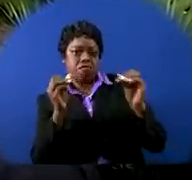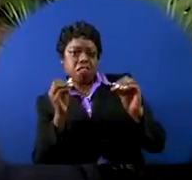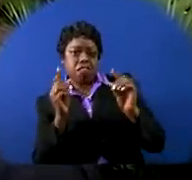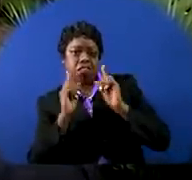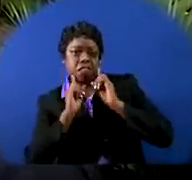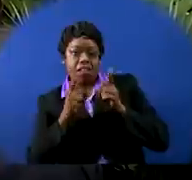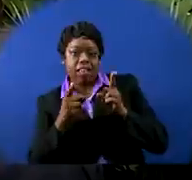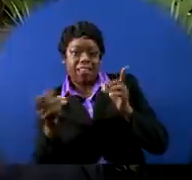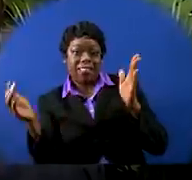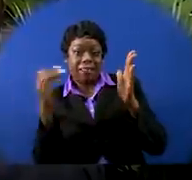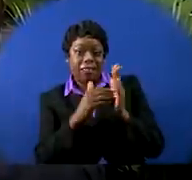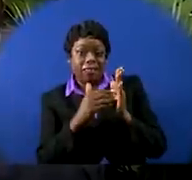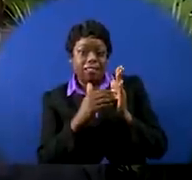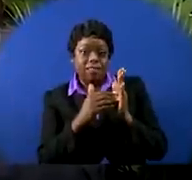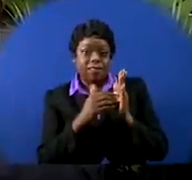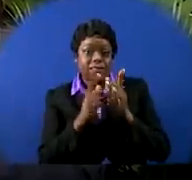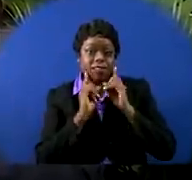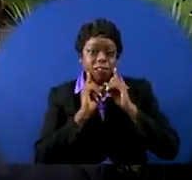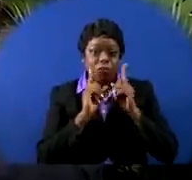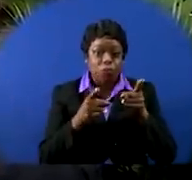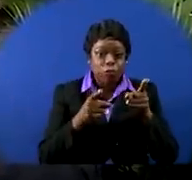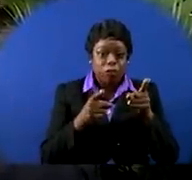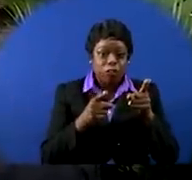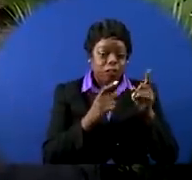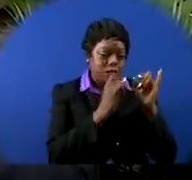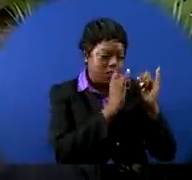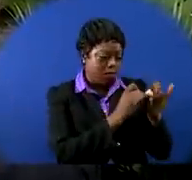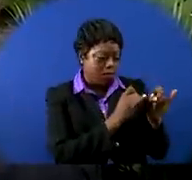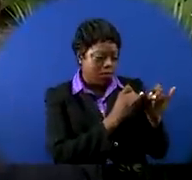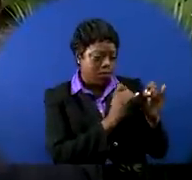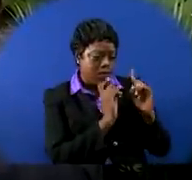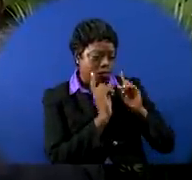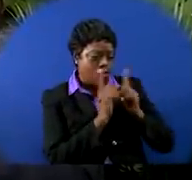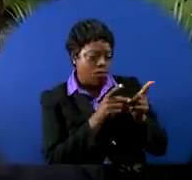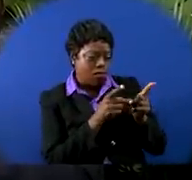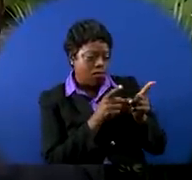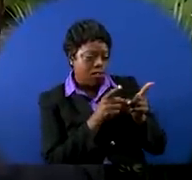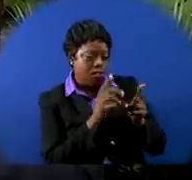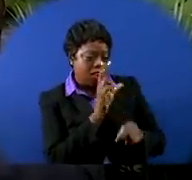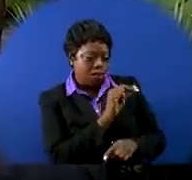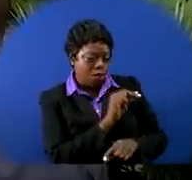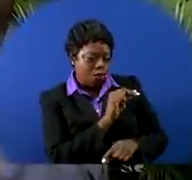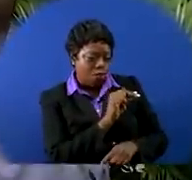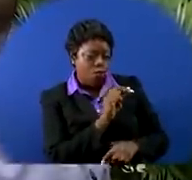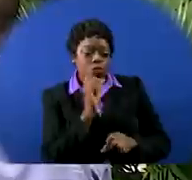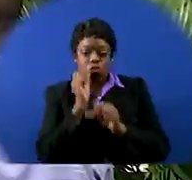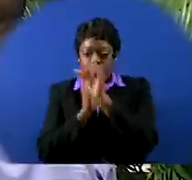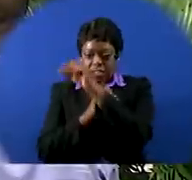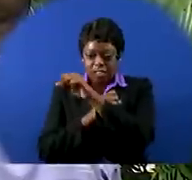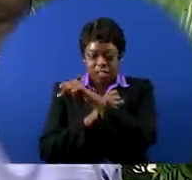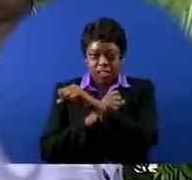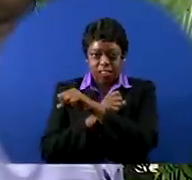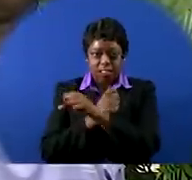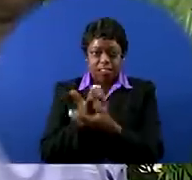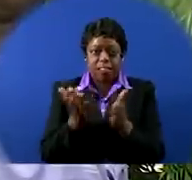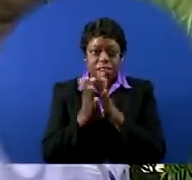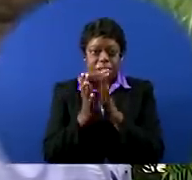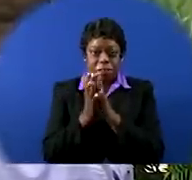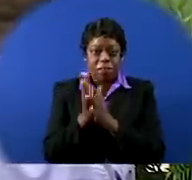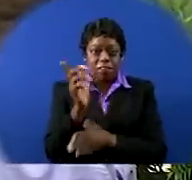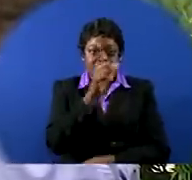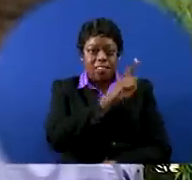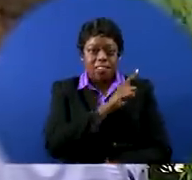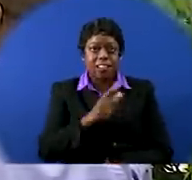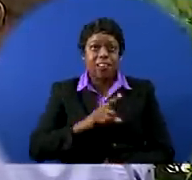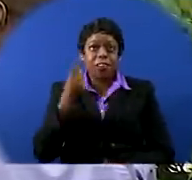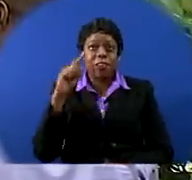get an answer. We respond to one another in church. Amen. Praise the Lord for these